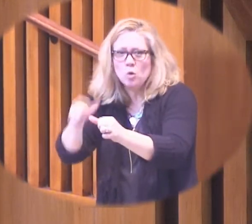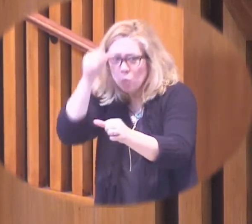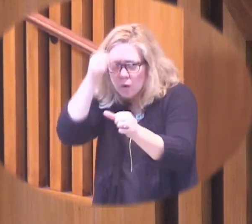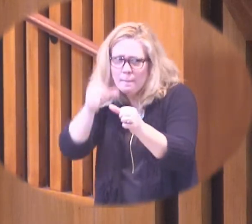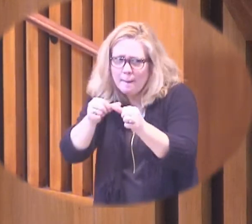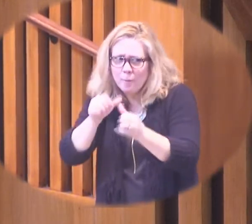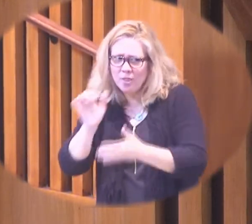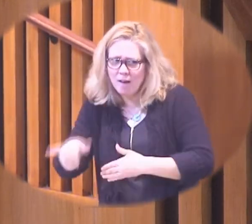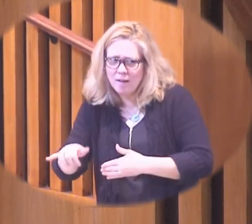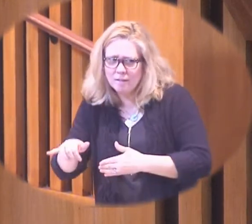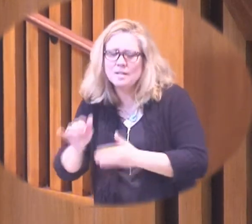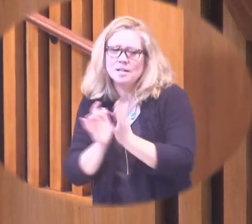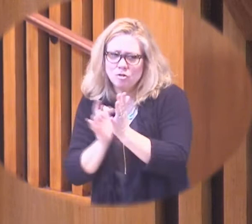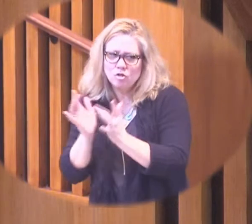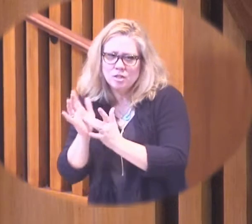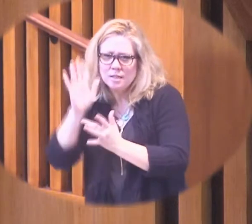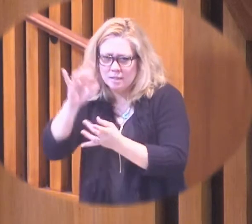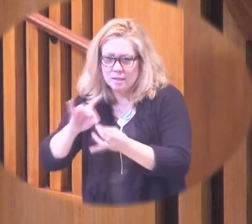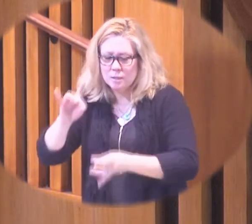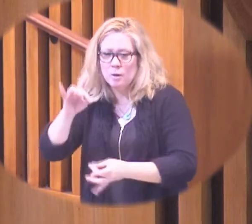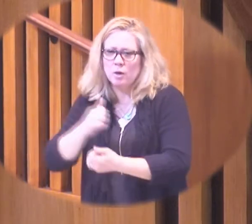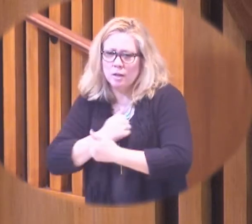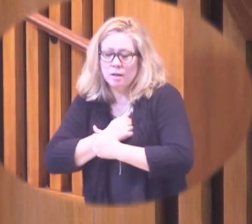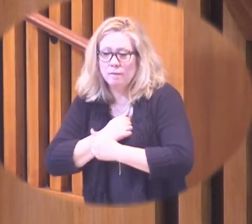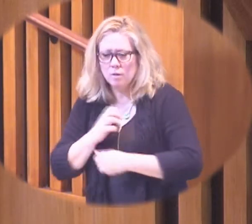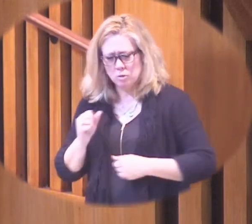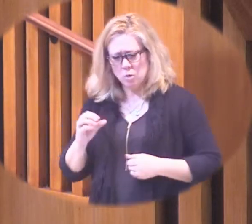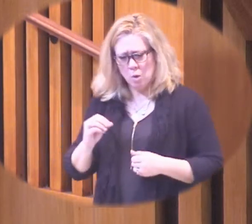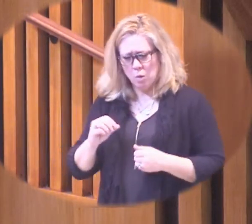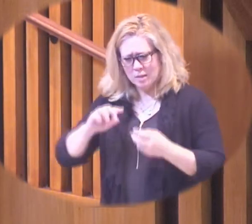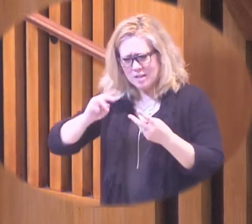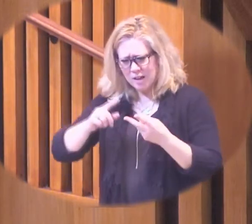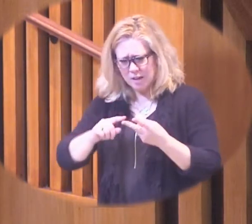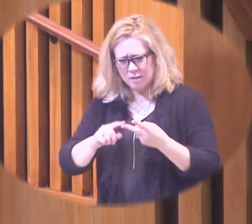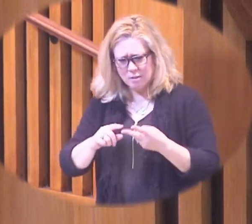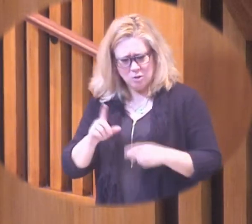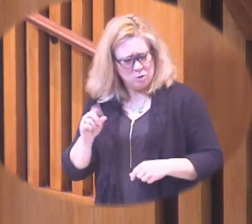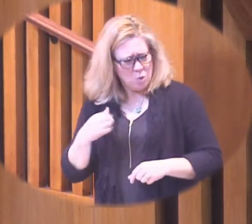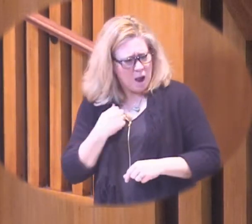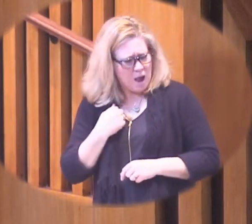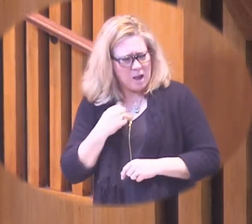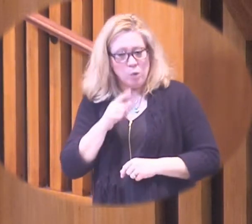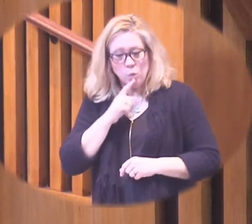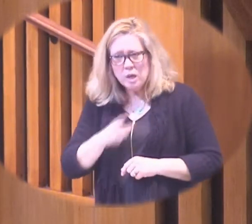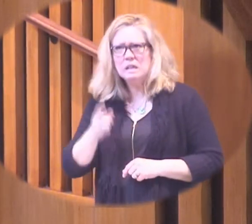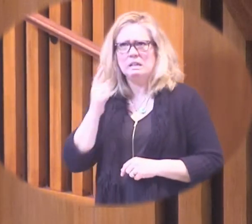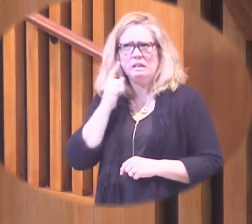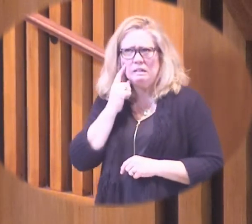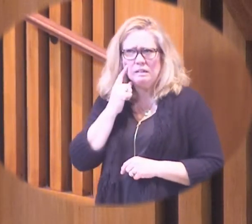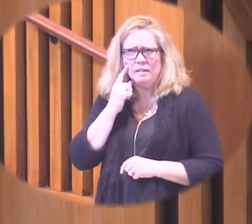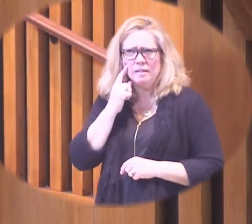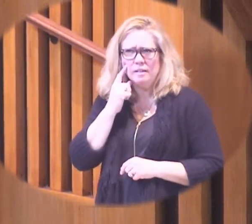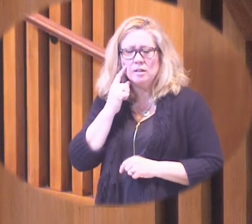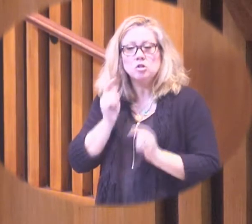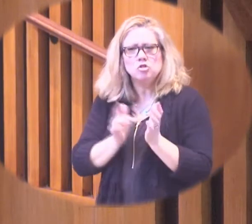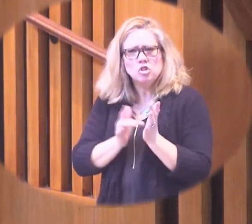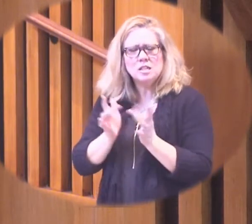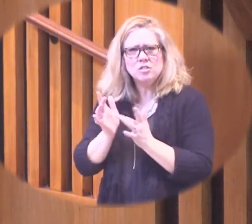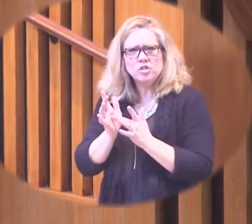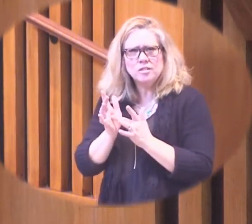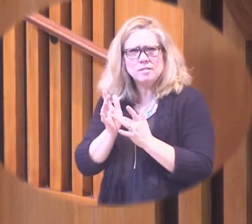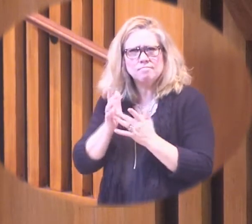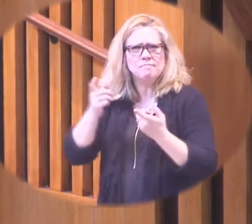truly having the answer to my life? Is he really my living water? Do I try